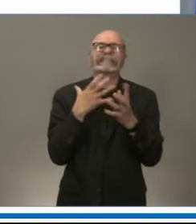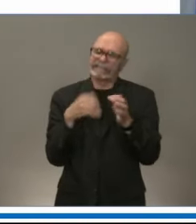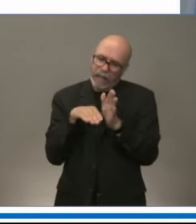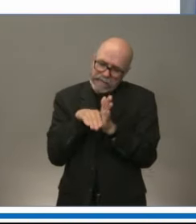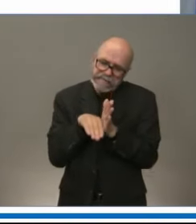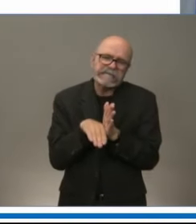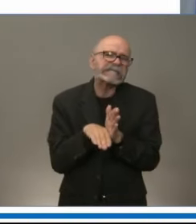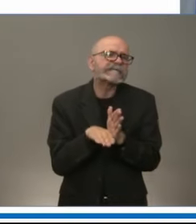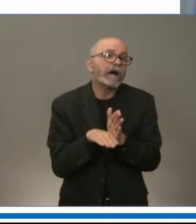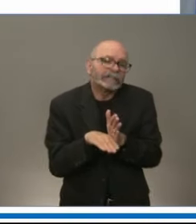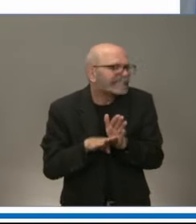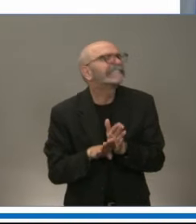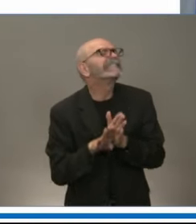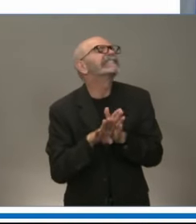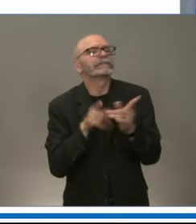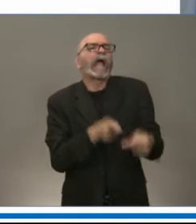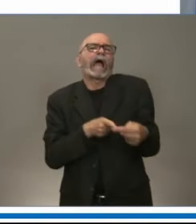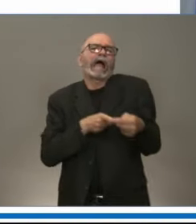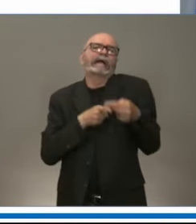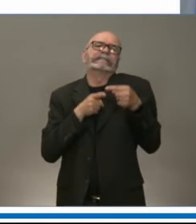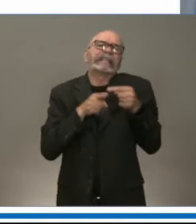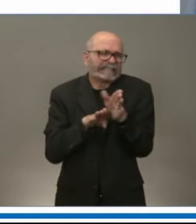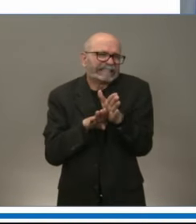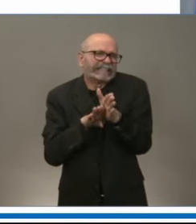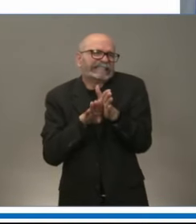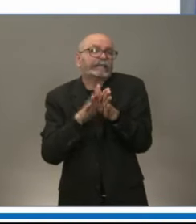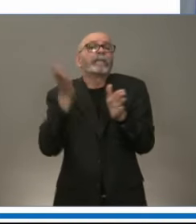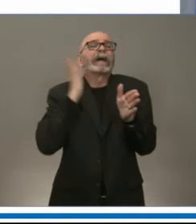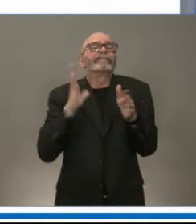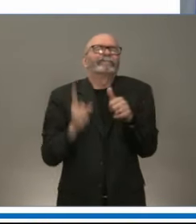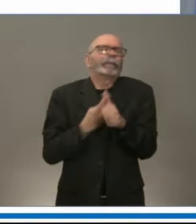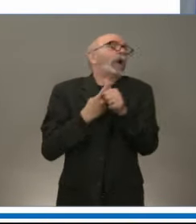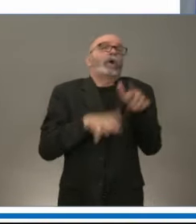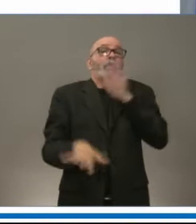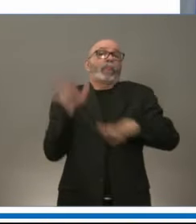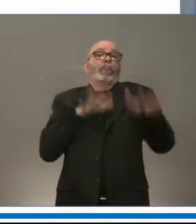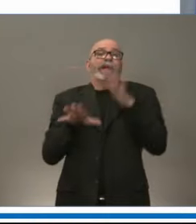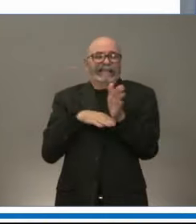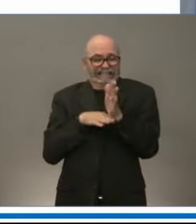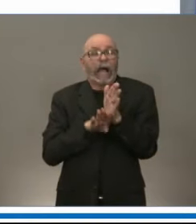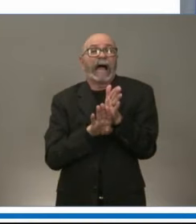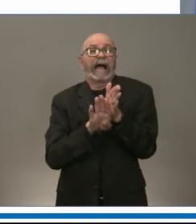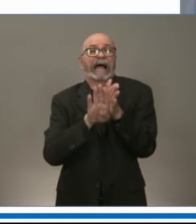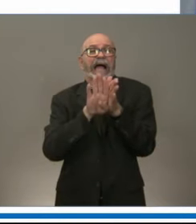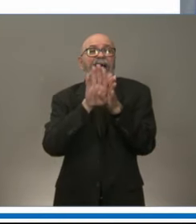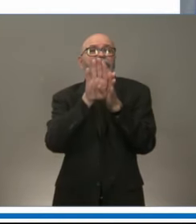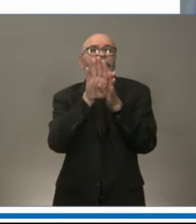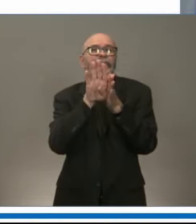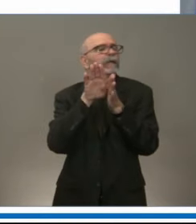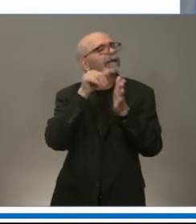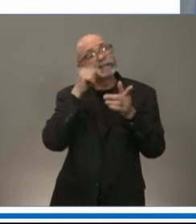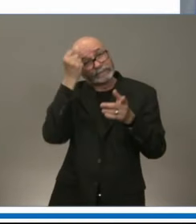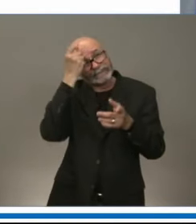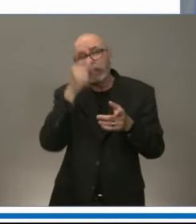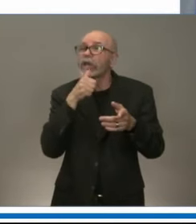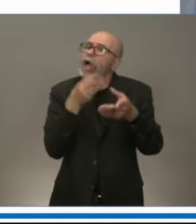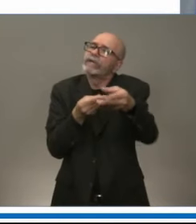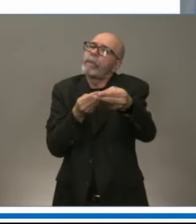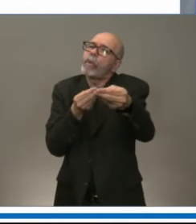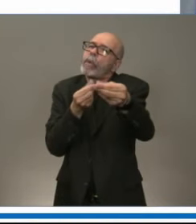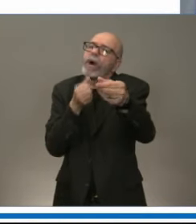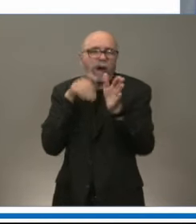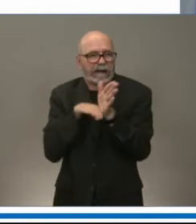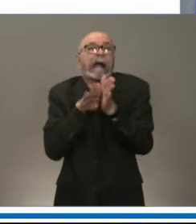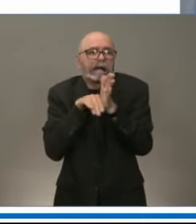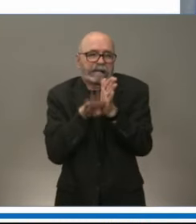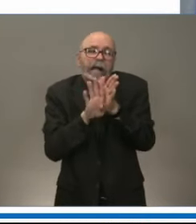and create the jobs that they were before for our sons and daughters. It will not be a smooth transition, and we're here to support them when we can, along